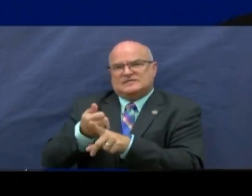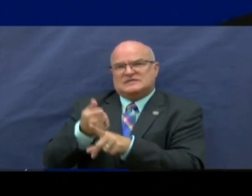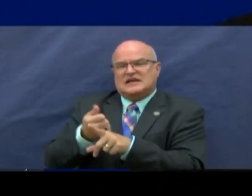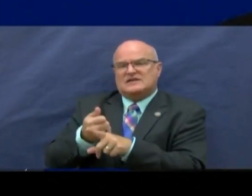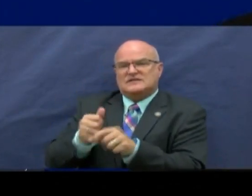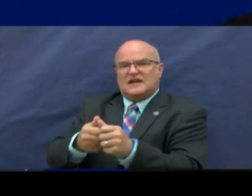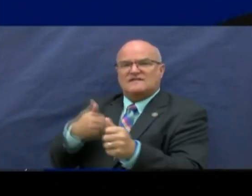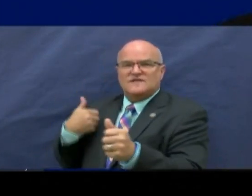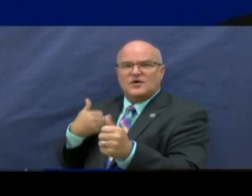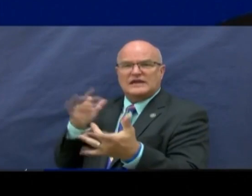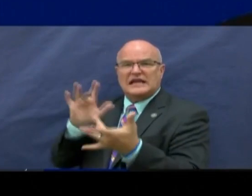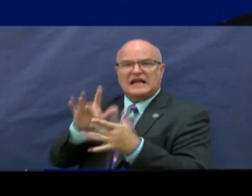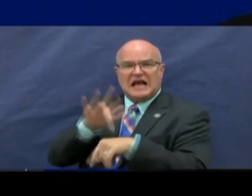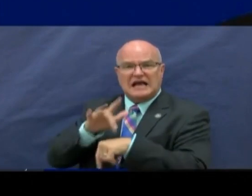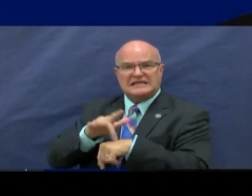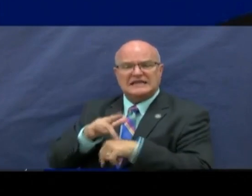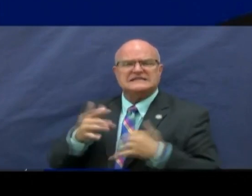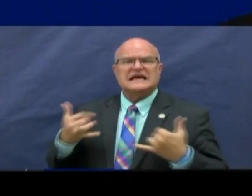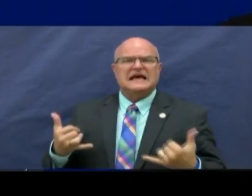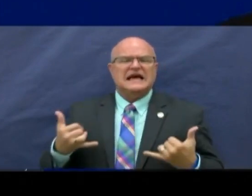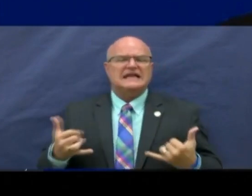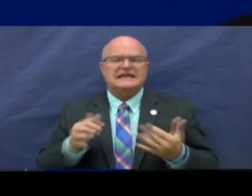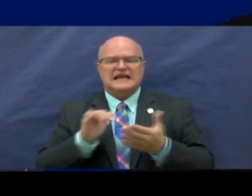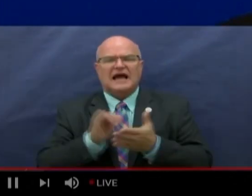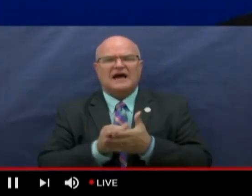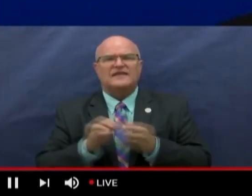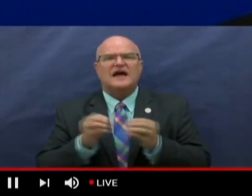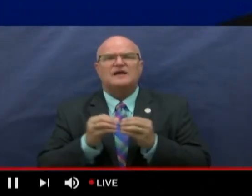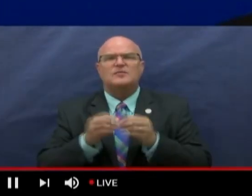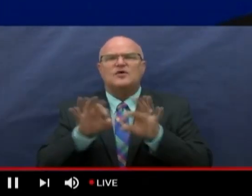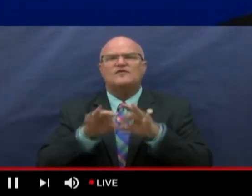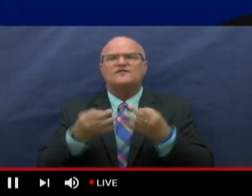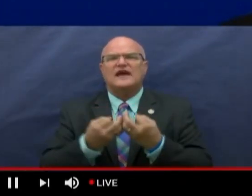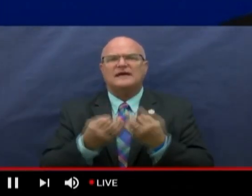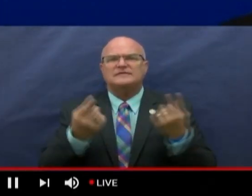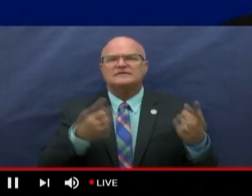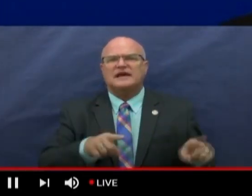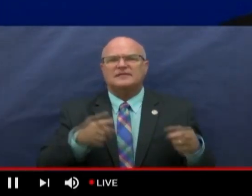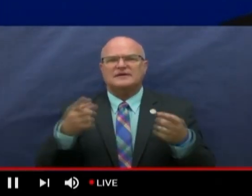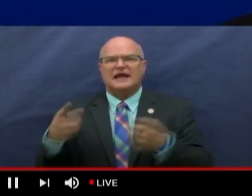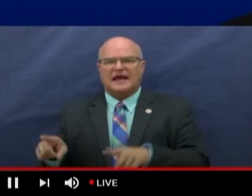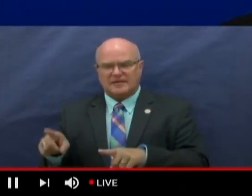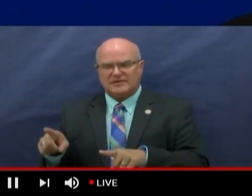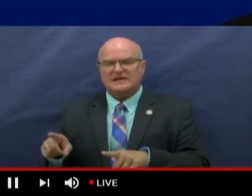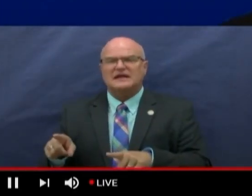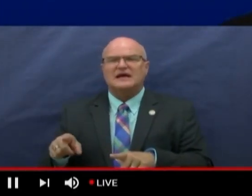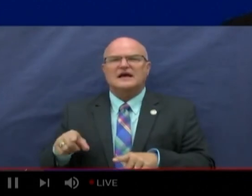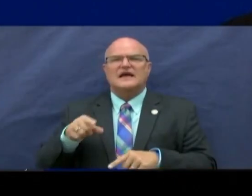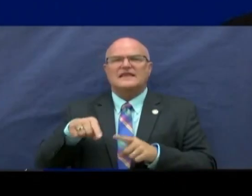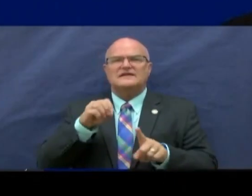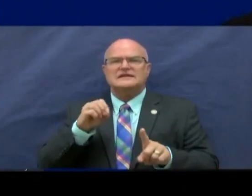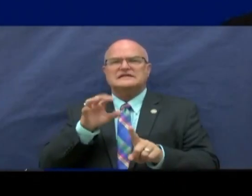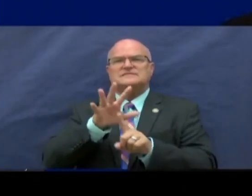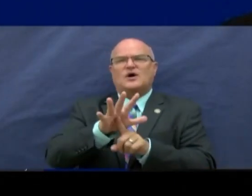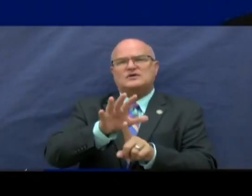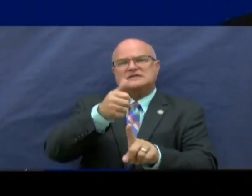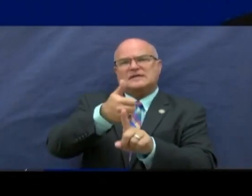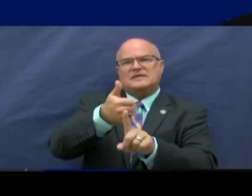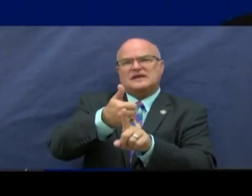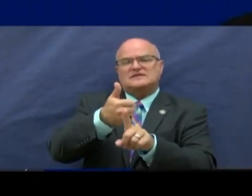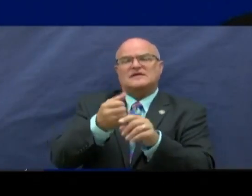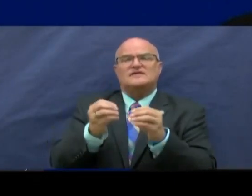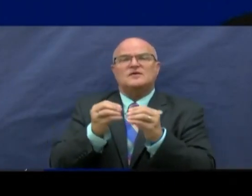and avoiding these contacts. And now that more family gatherings are occurring, they are exposing themselves